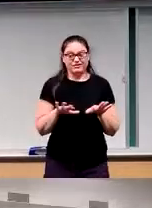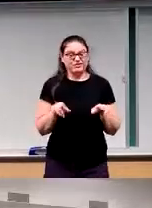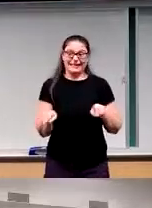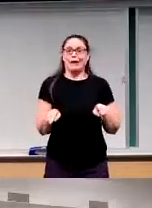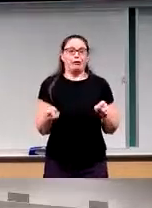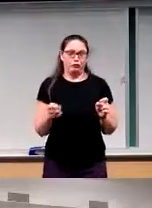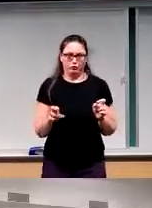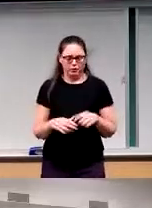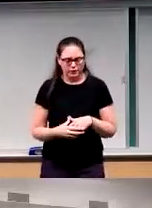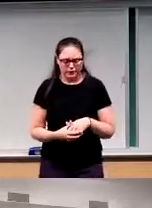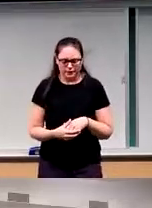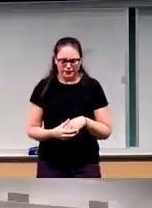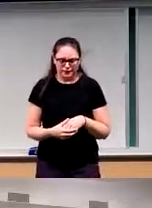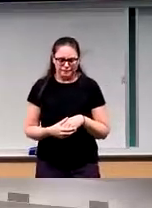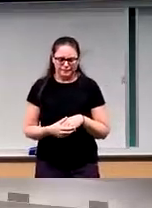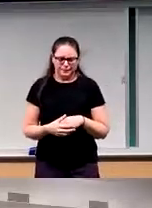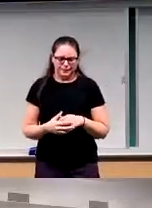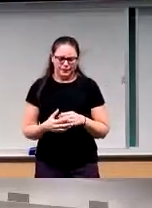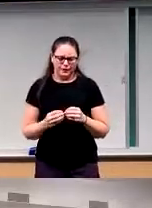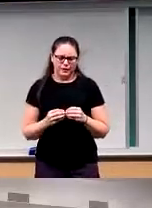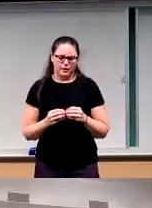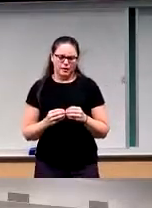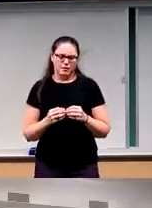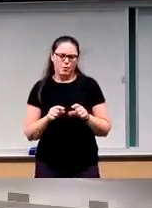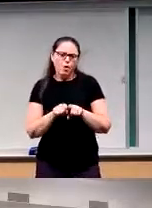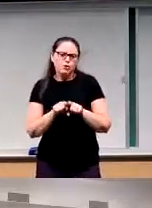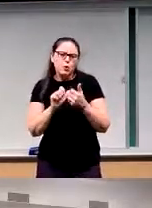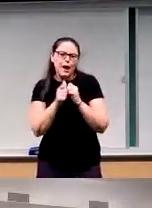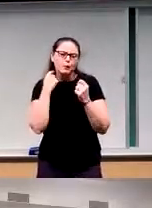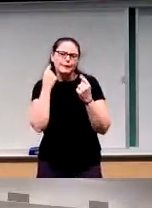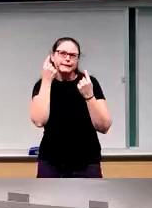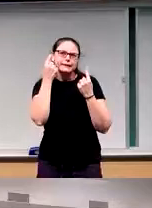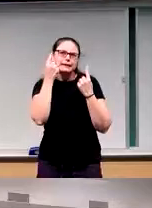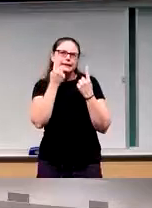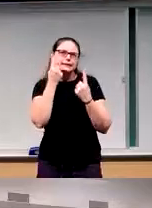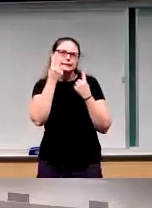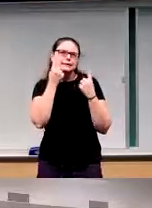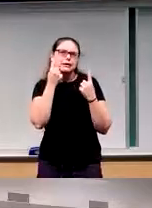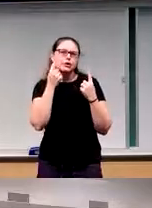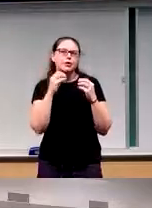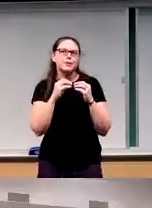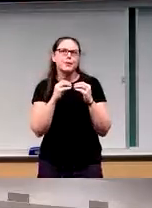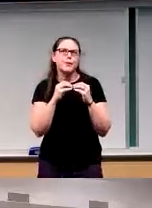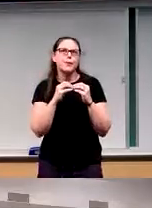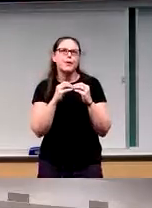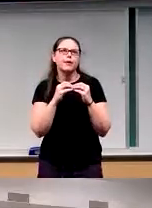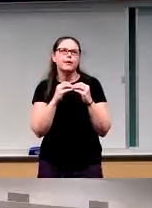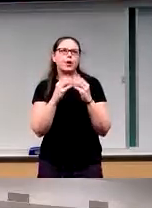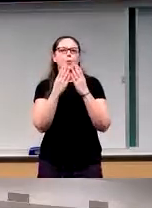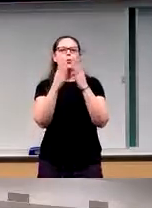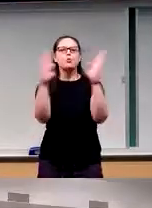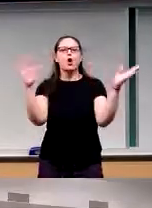well as considering how we make the broader social